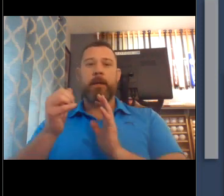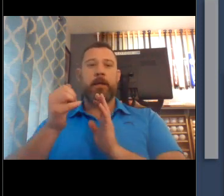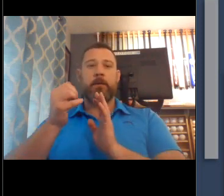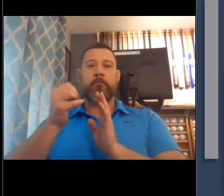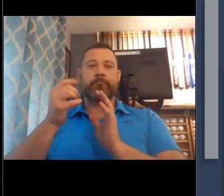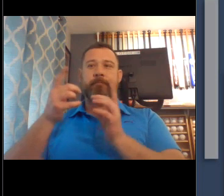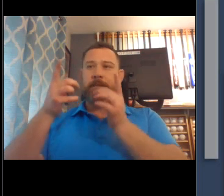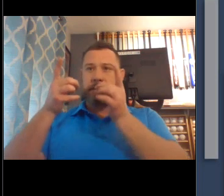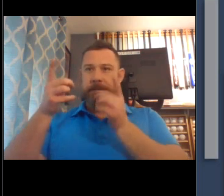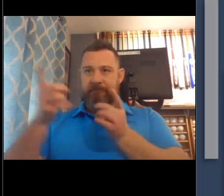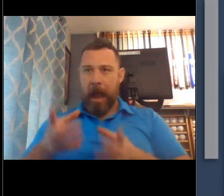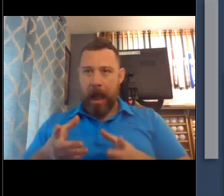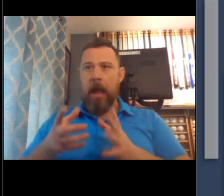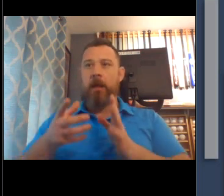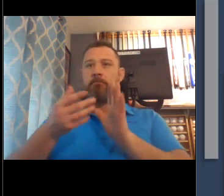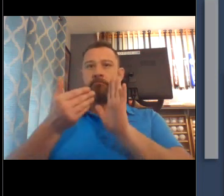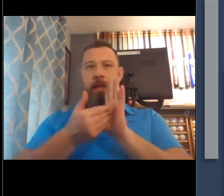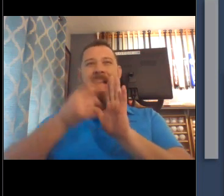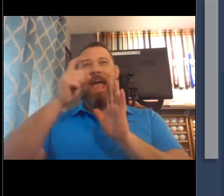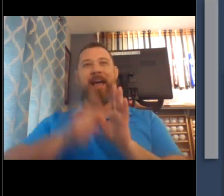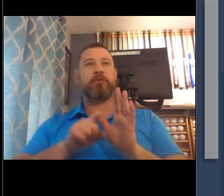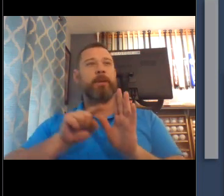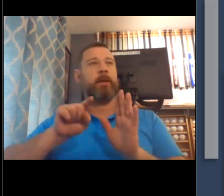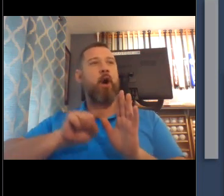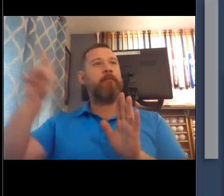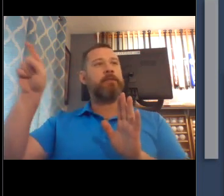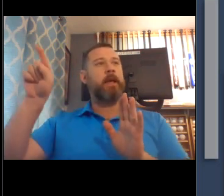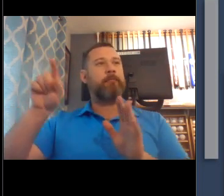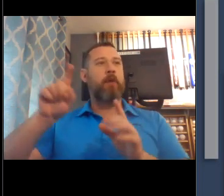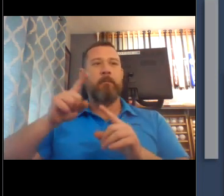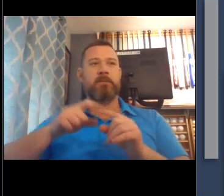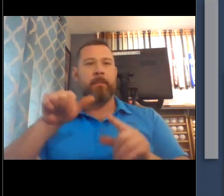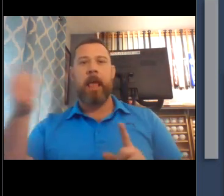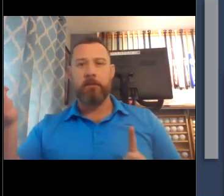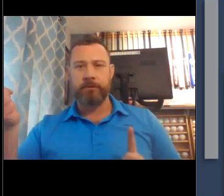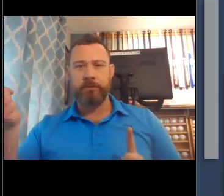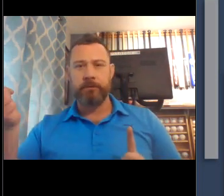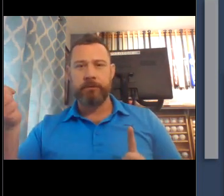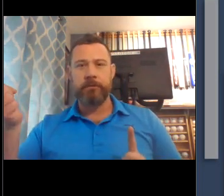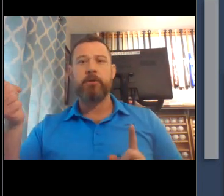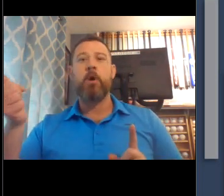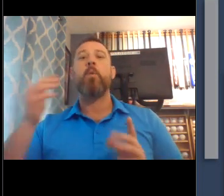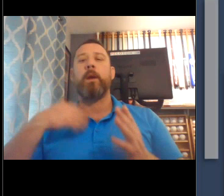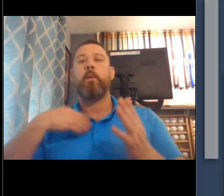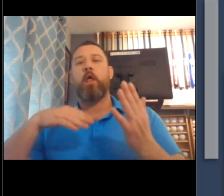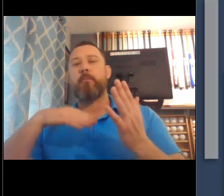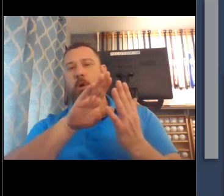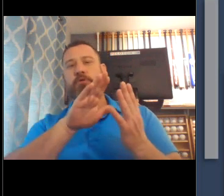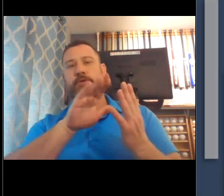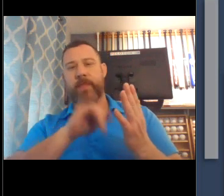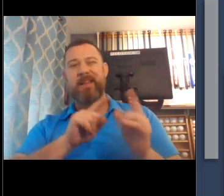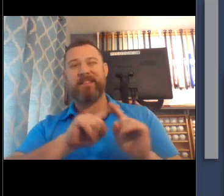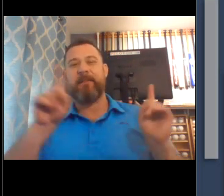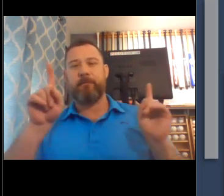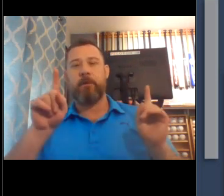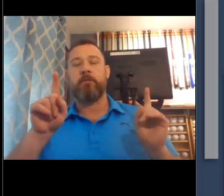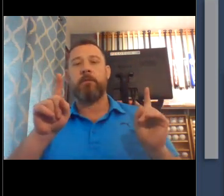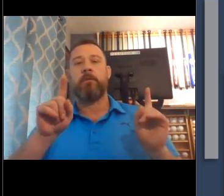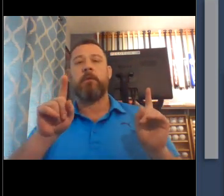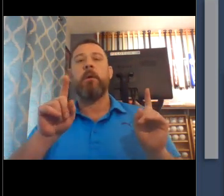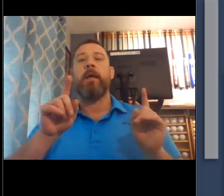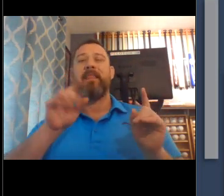something that has to be an offset somewhere else. And so we're gonna approach that differently going forward in that segment, and